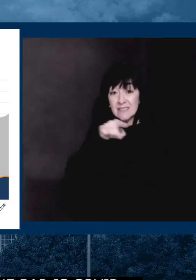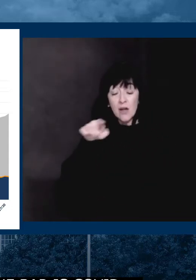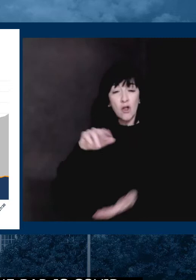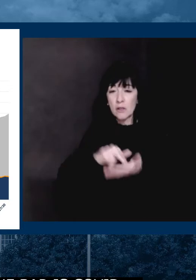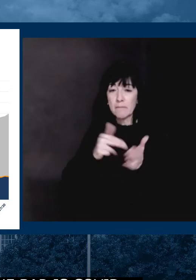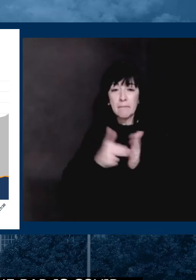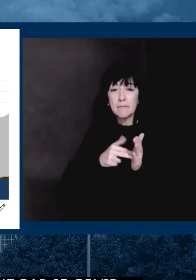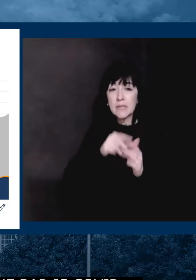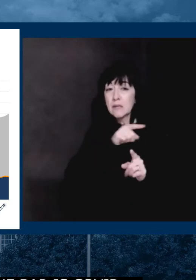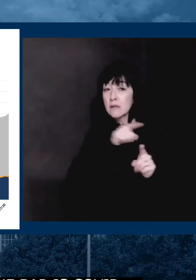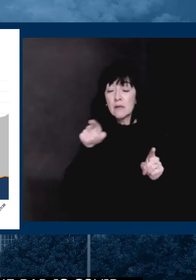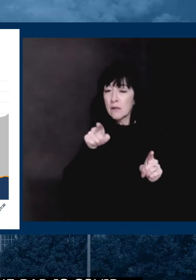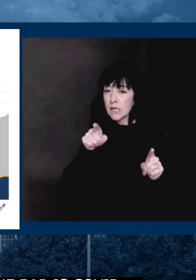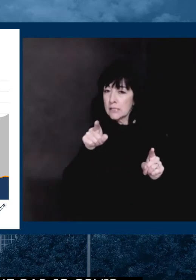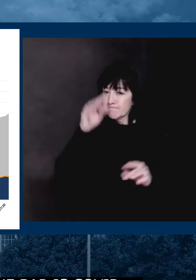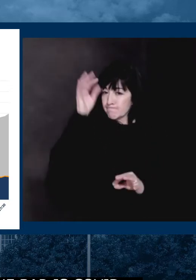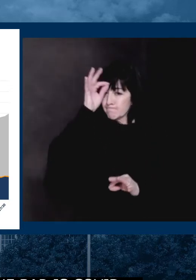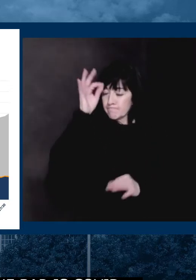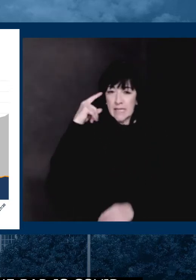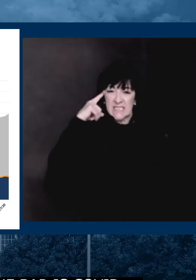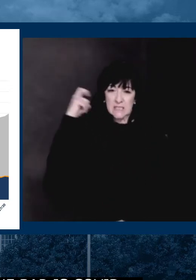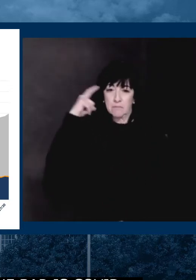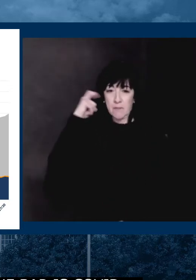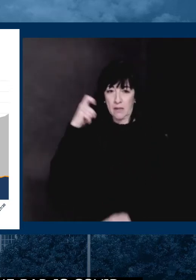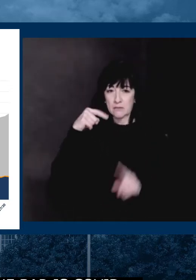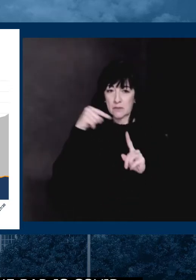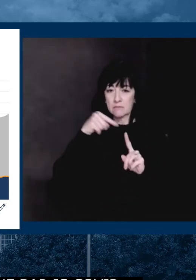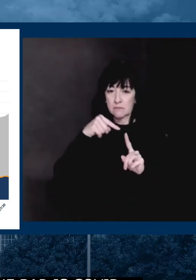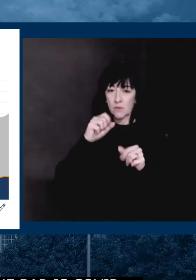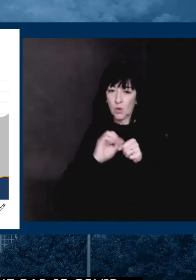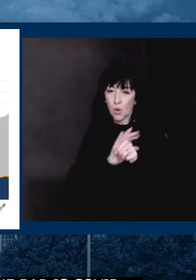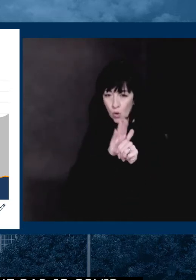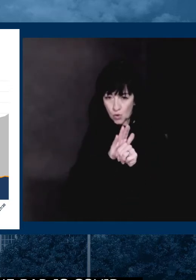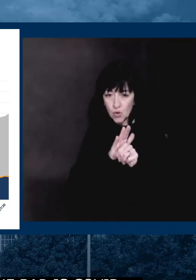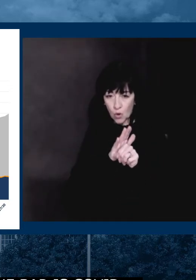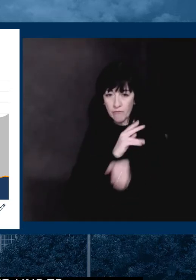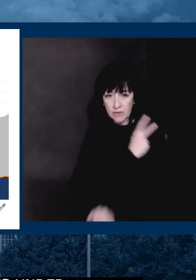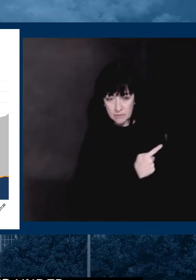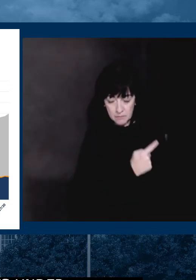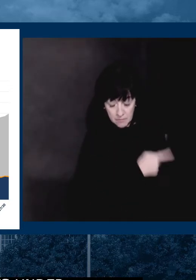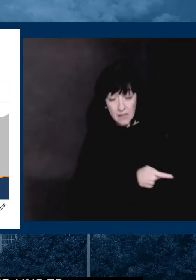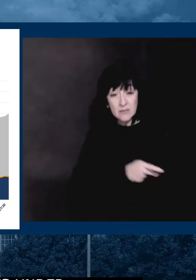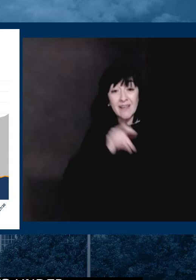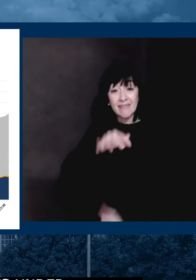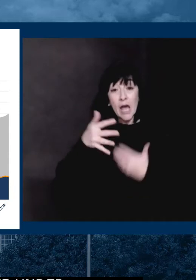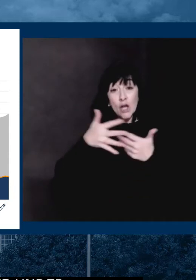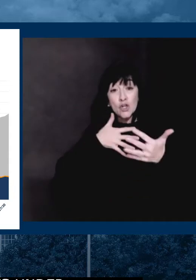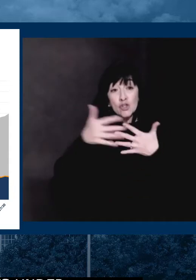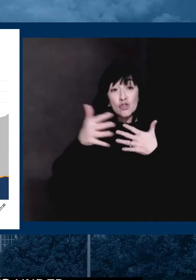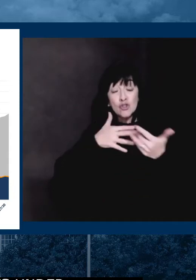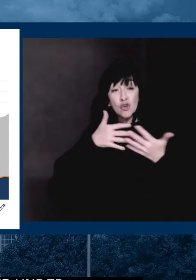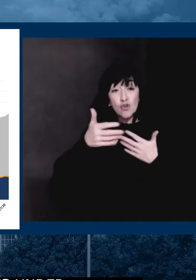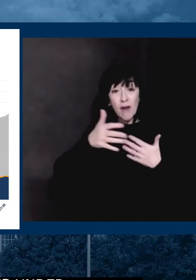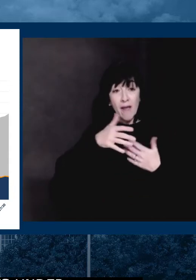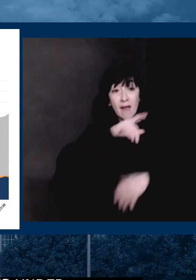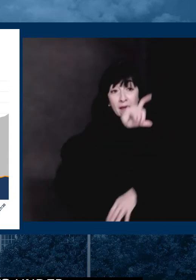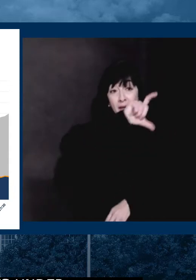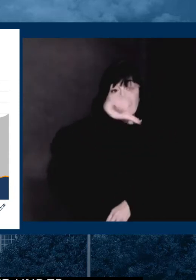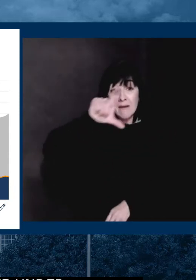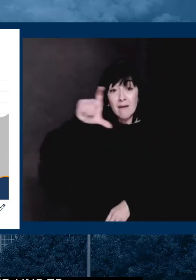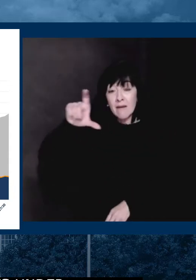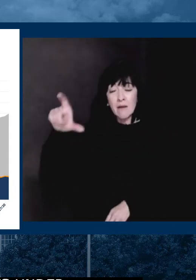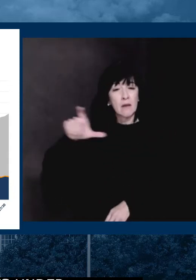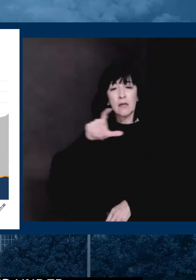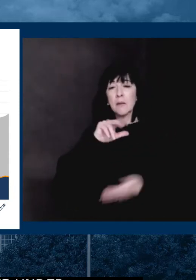results of the test. And then the gray area is the rest of the patients for a number of reasons that are in the hospital system. And so this is